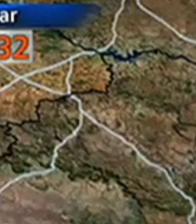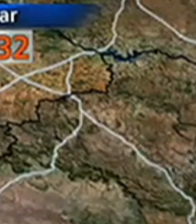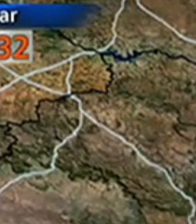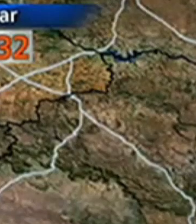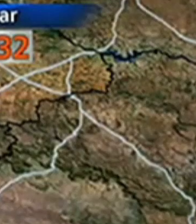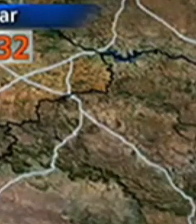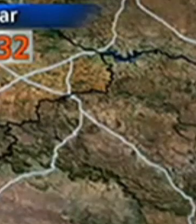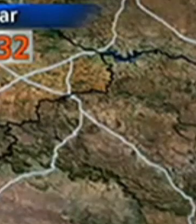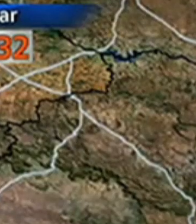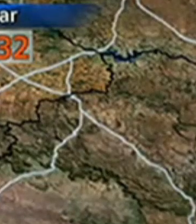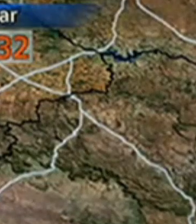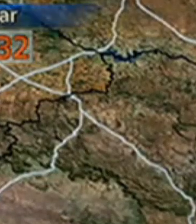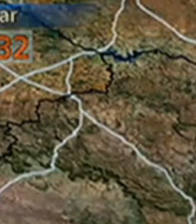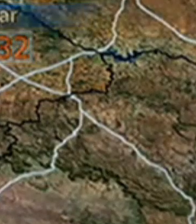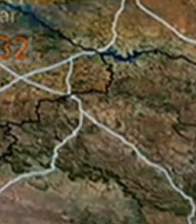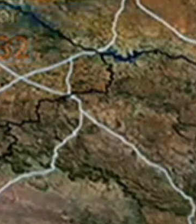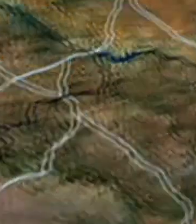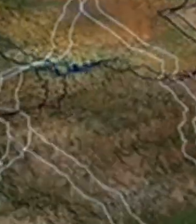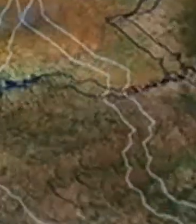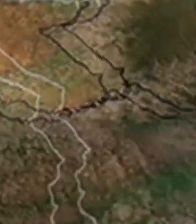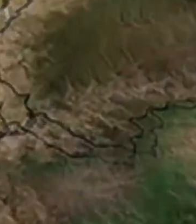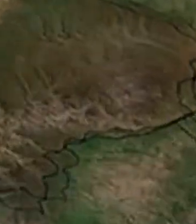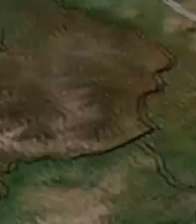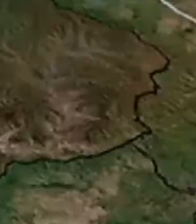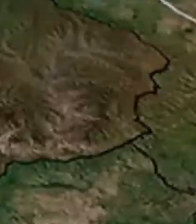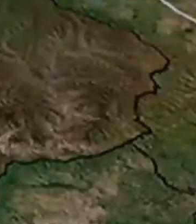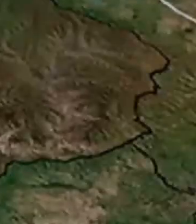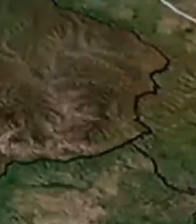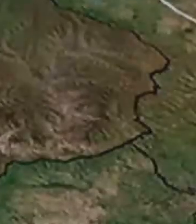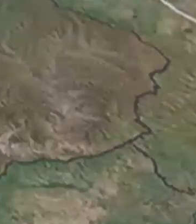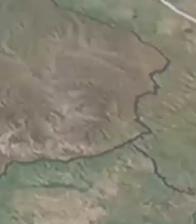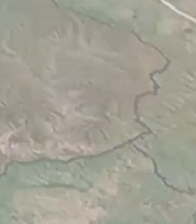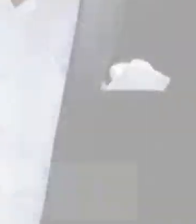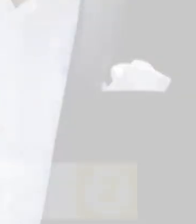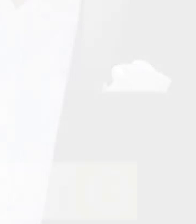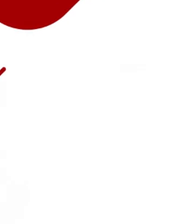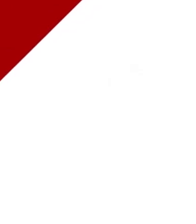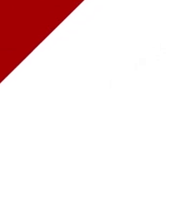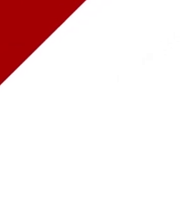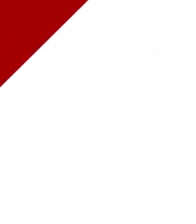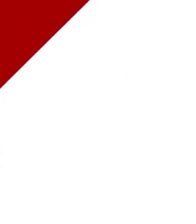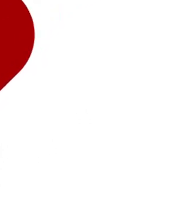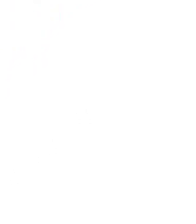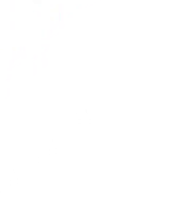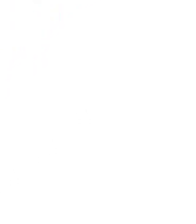24 Upington go tla nna mogote thata ka digrata di le 36 mme re lebela